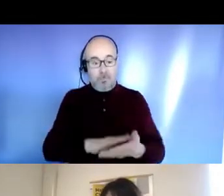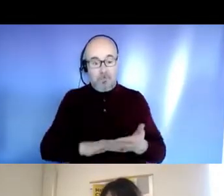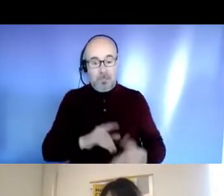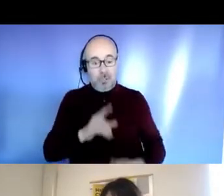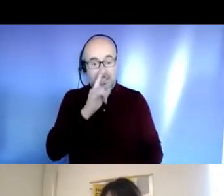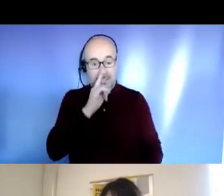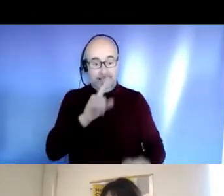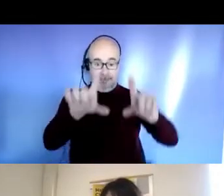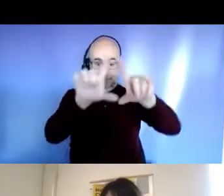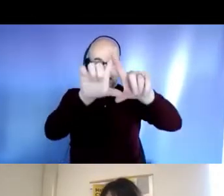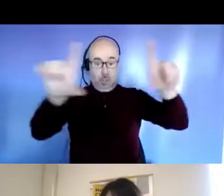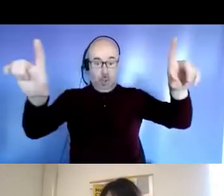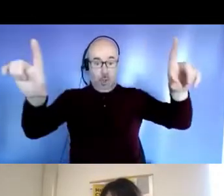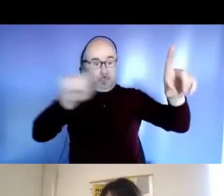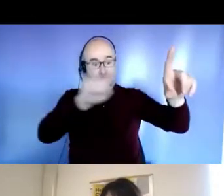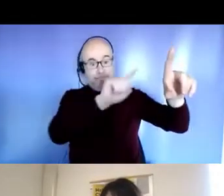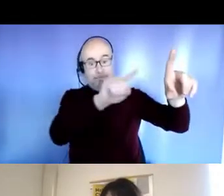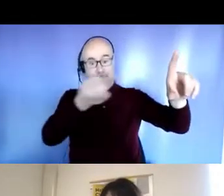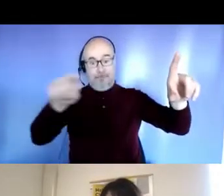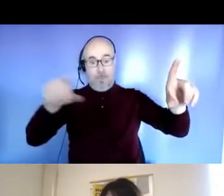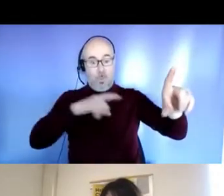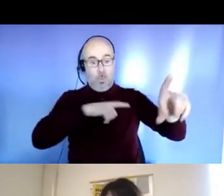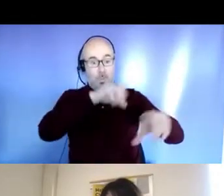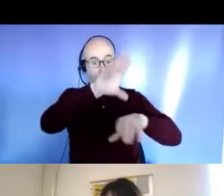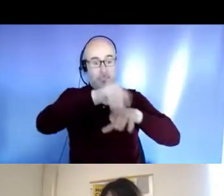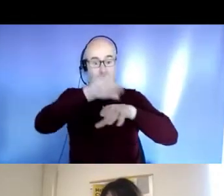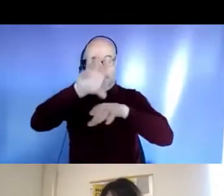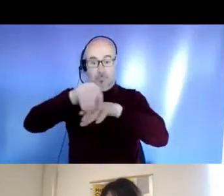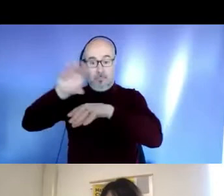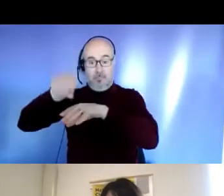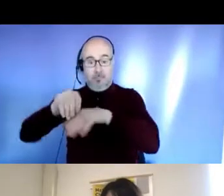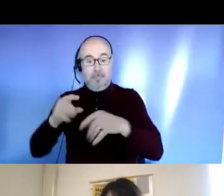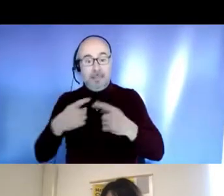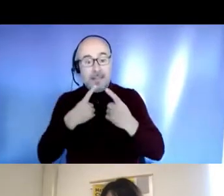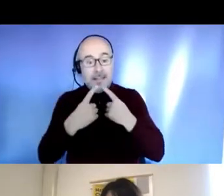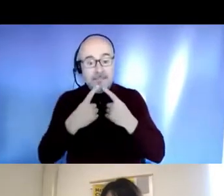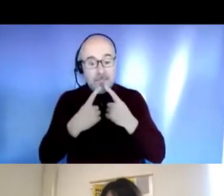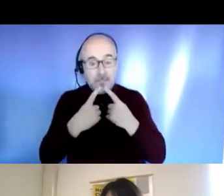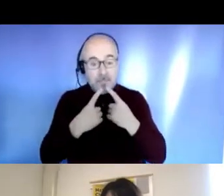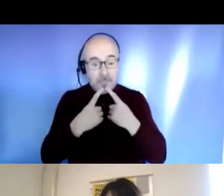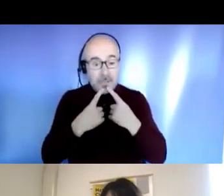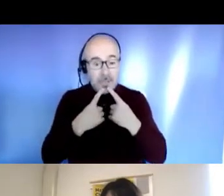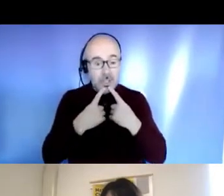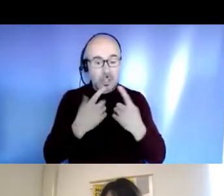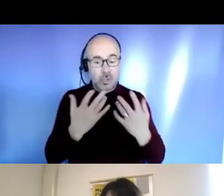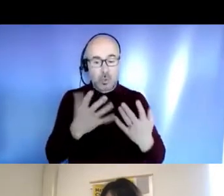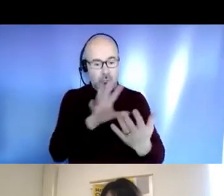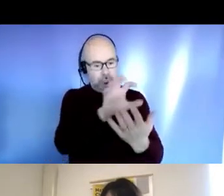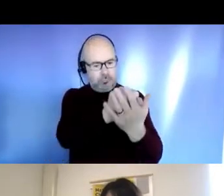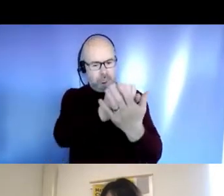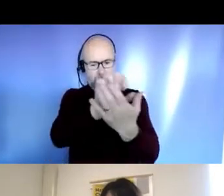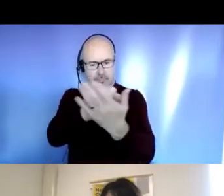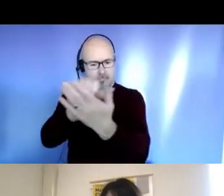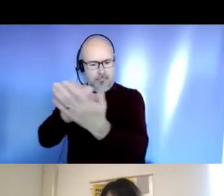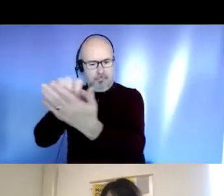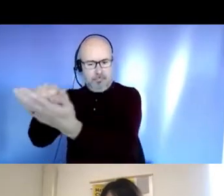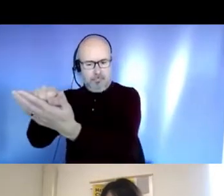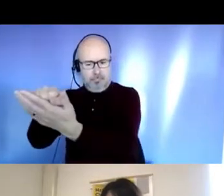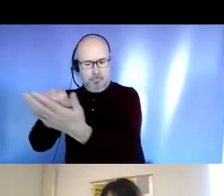you have some for where an ability to have identifiers,